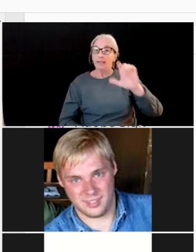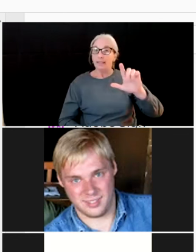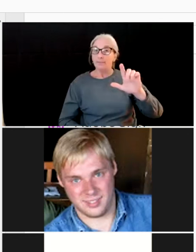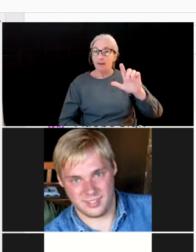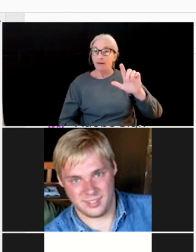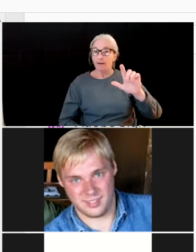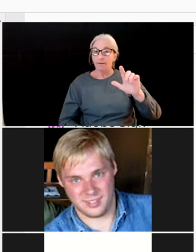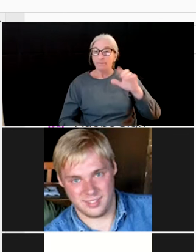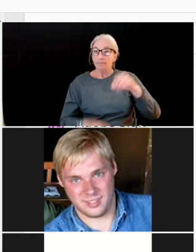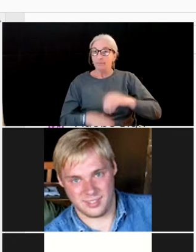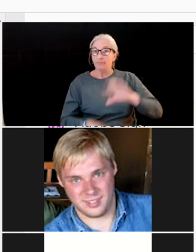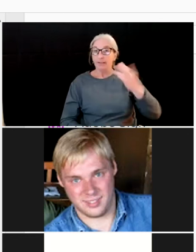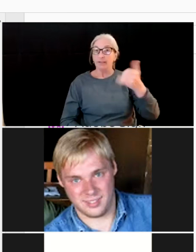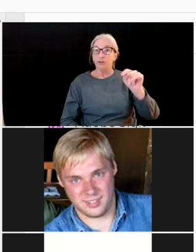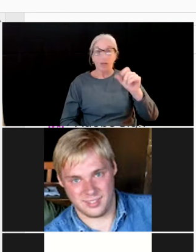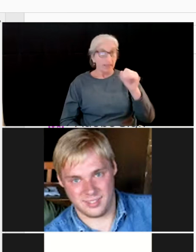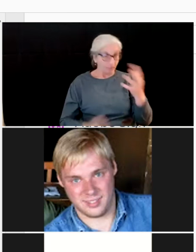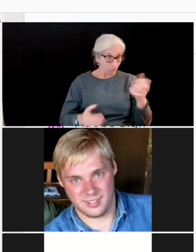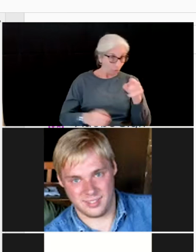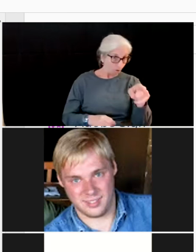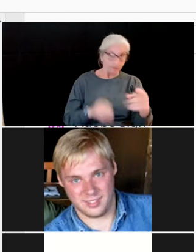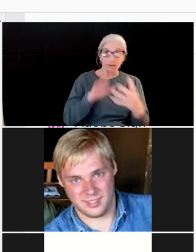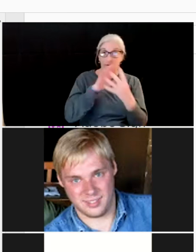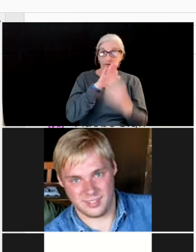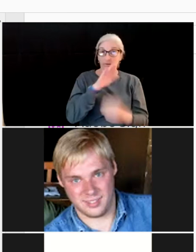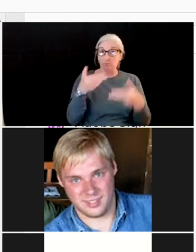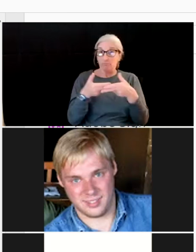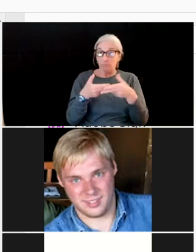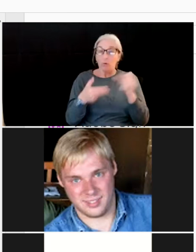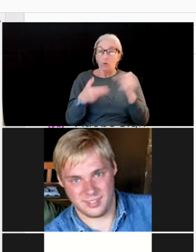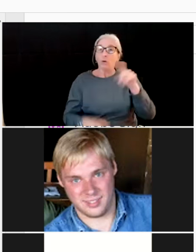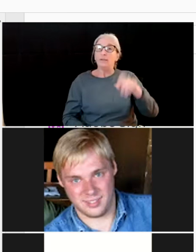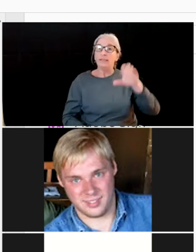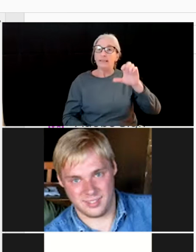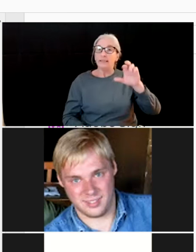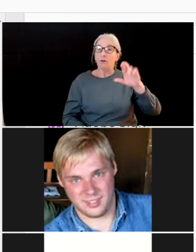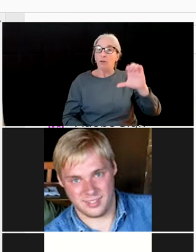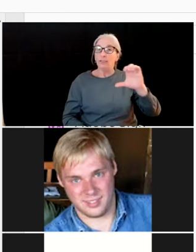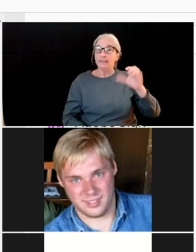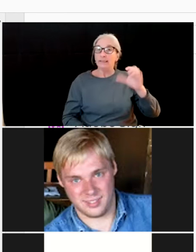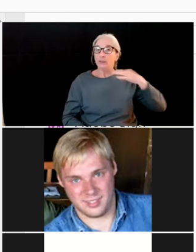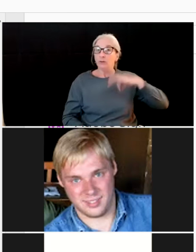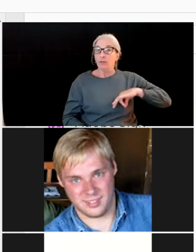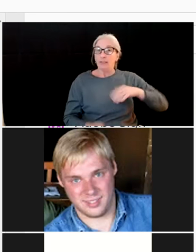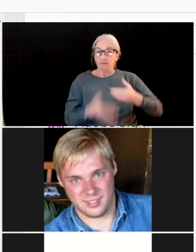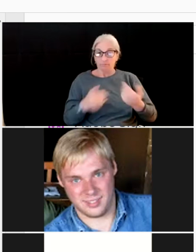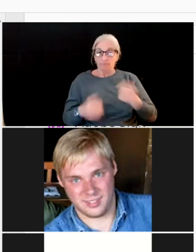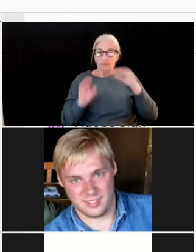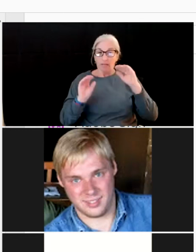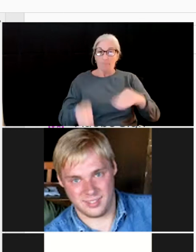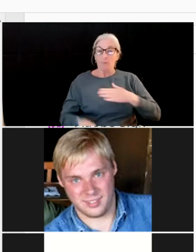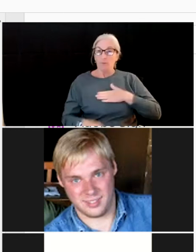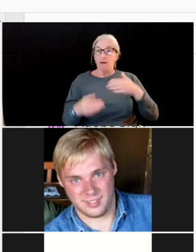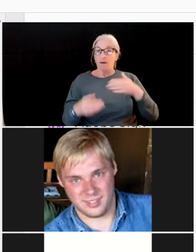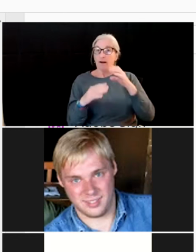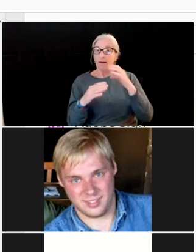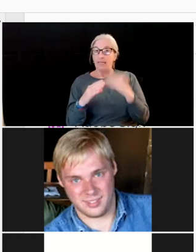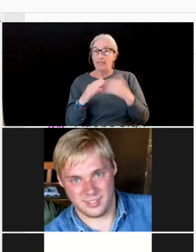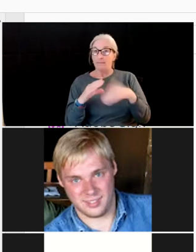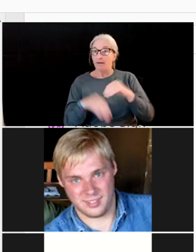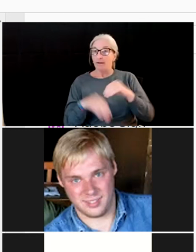if you need a copy of the handout, or if you need CRC credits, I'll put my email in the chat box for you. Just email me